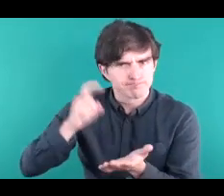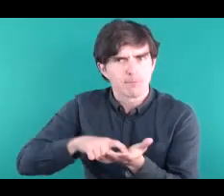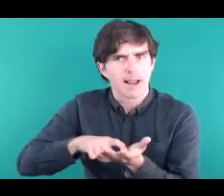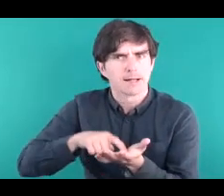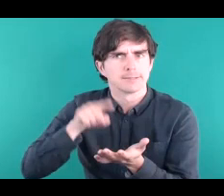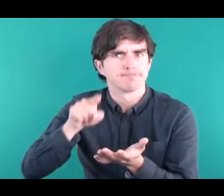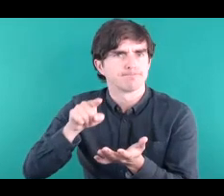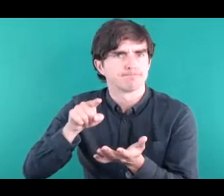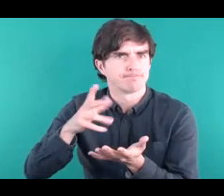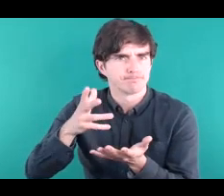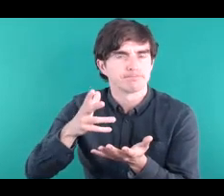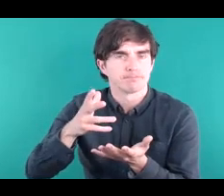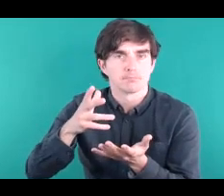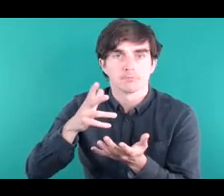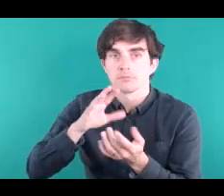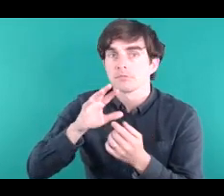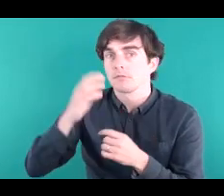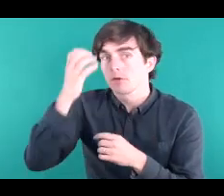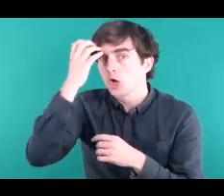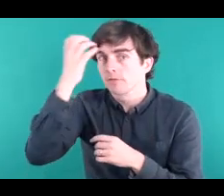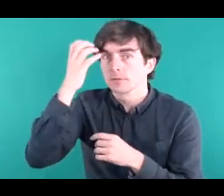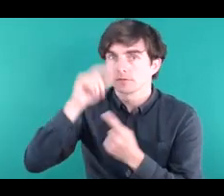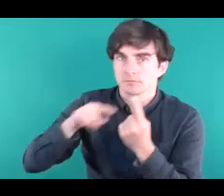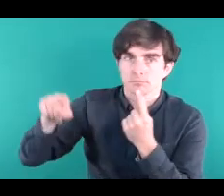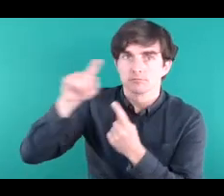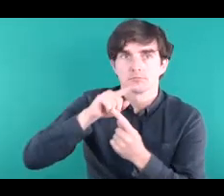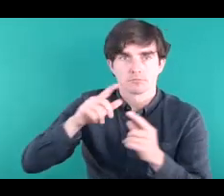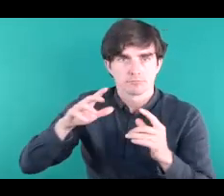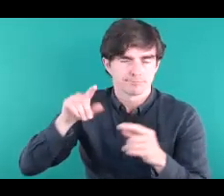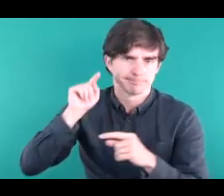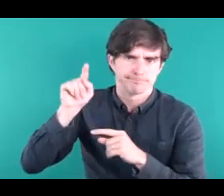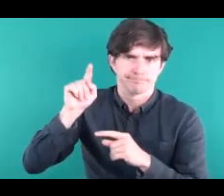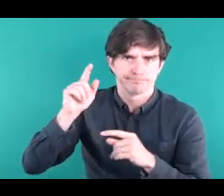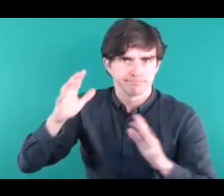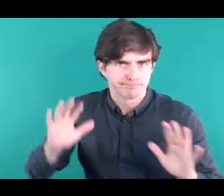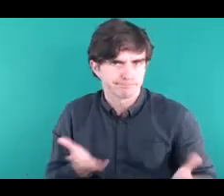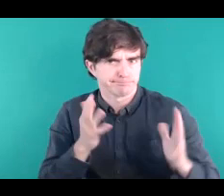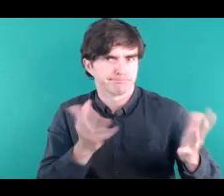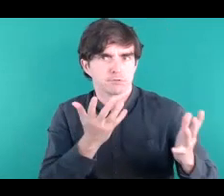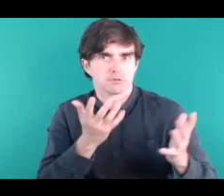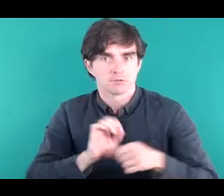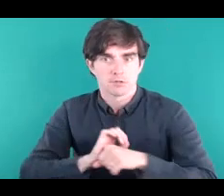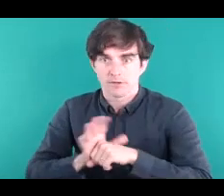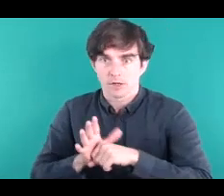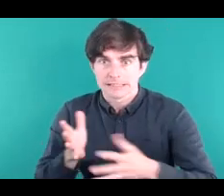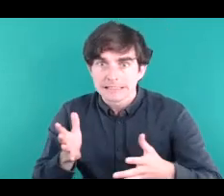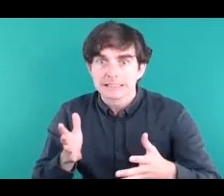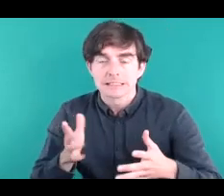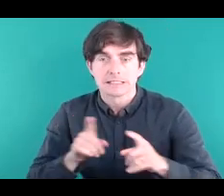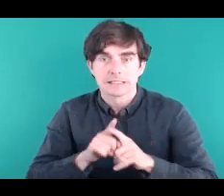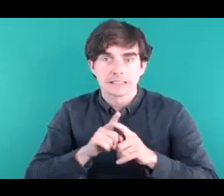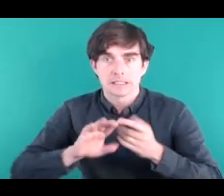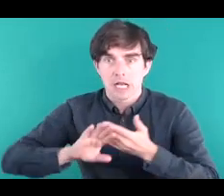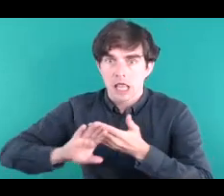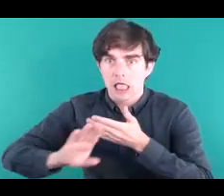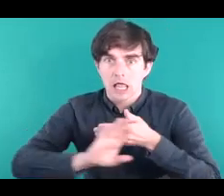and their implementing partners to think through how to maintain or adapt existing systems and programs to respond to the different